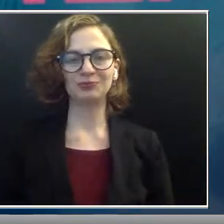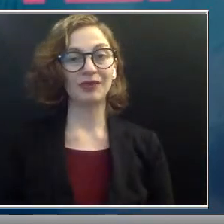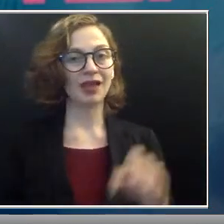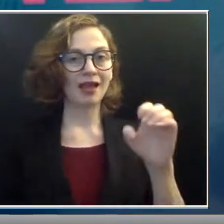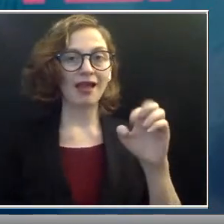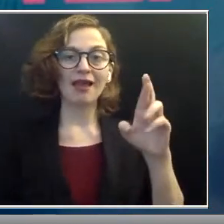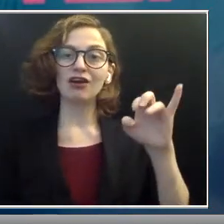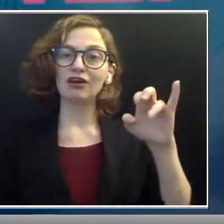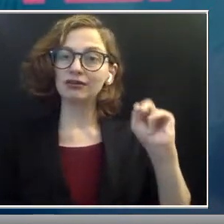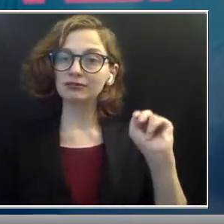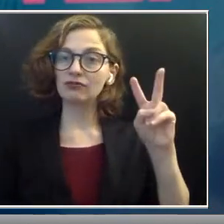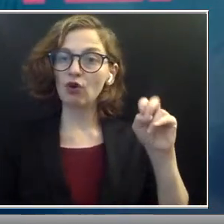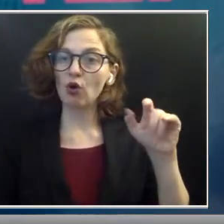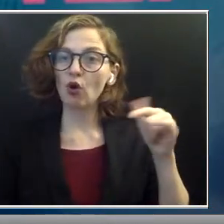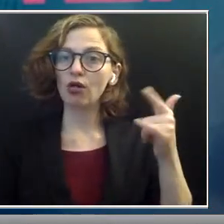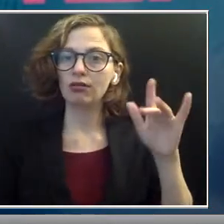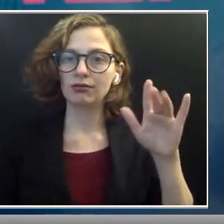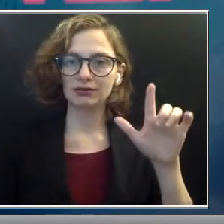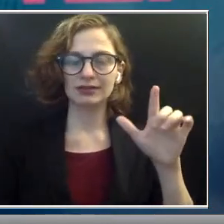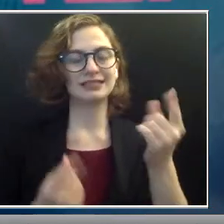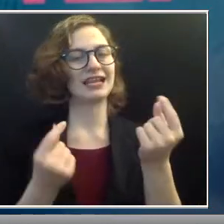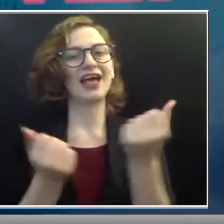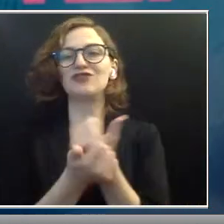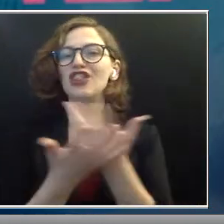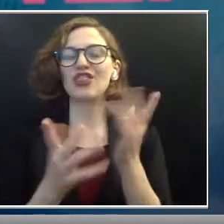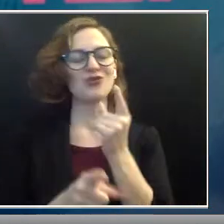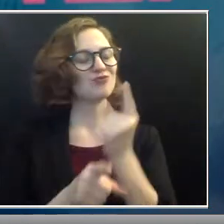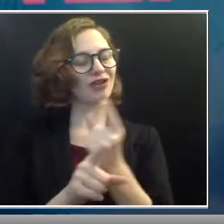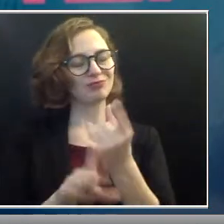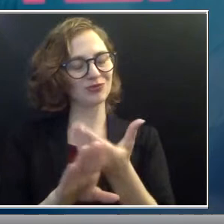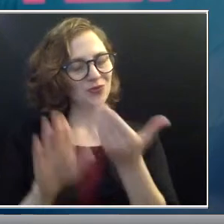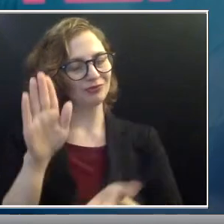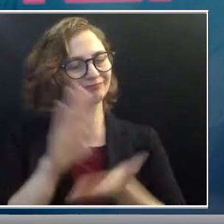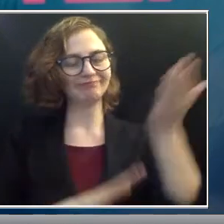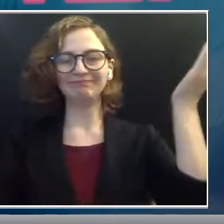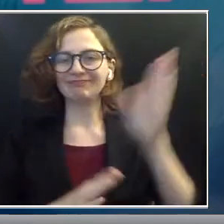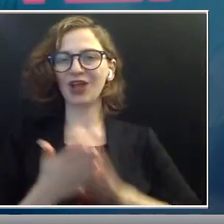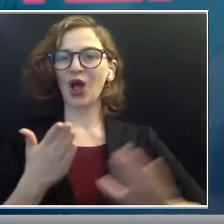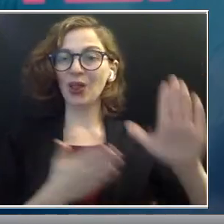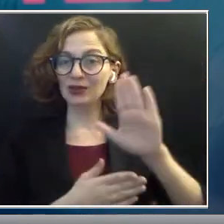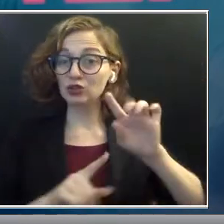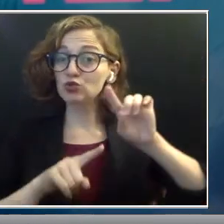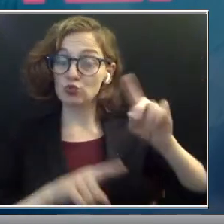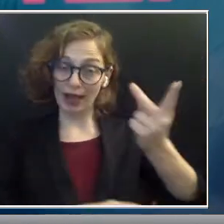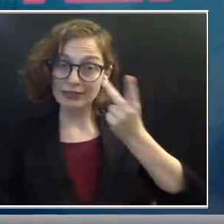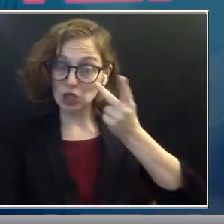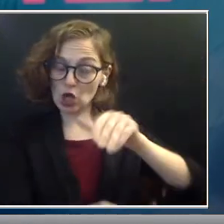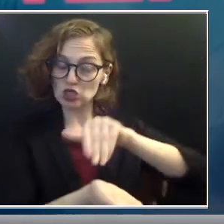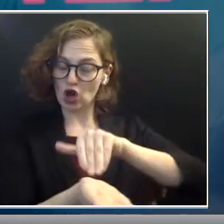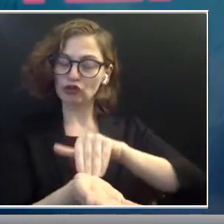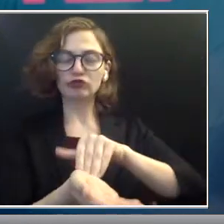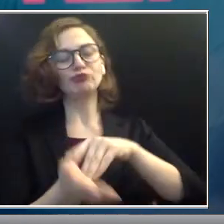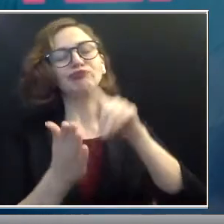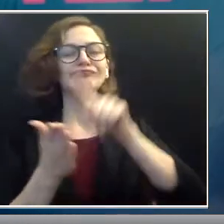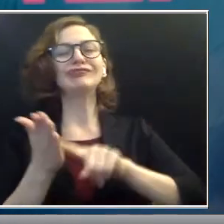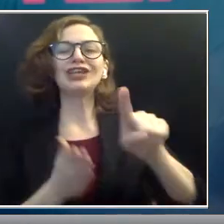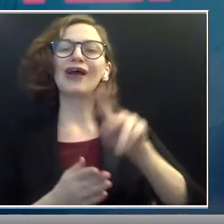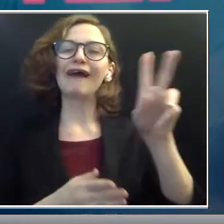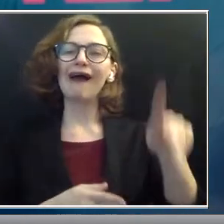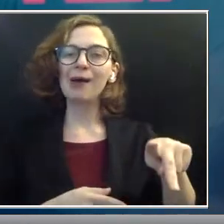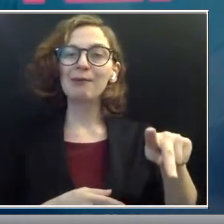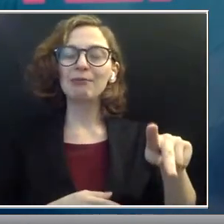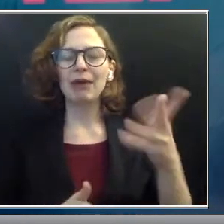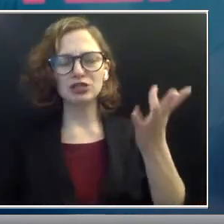college. She had a checkup with her primary care doctor. But in that checkup, she noted she hadn't had a menstrual cycle in a few